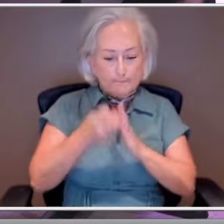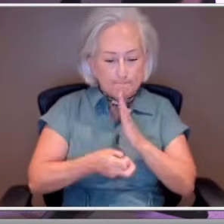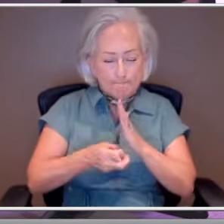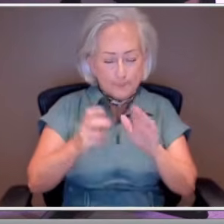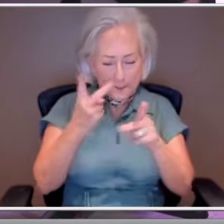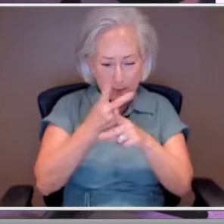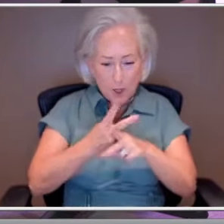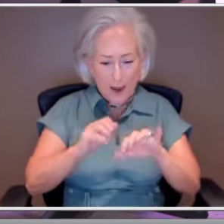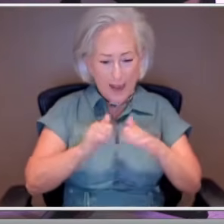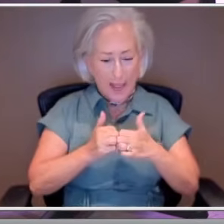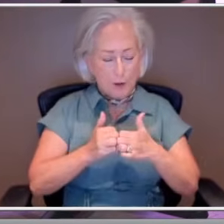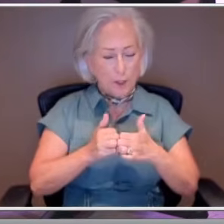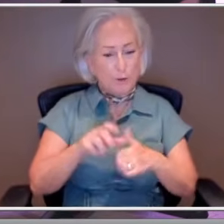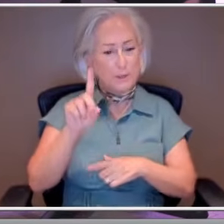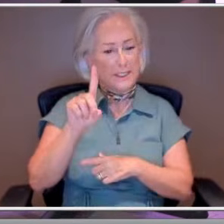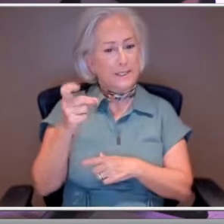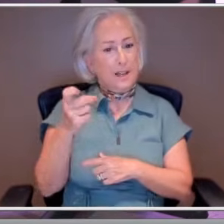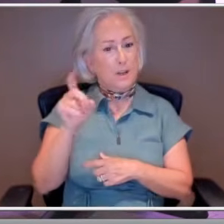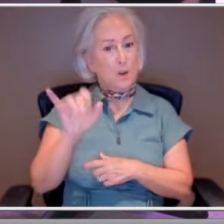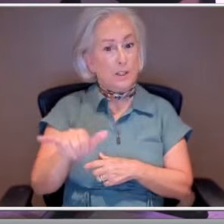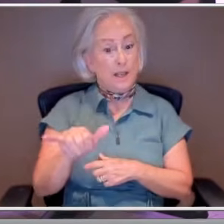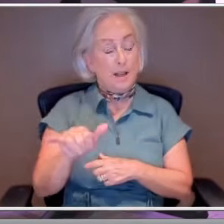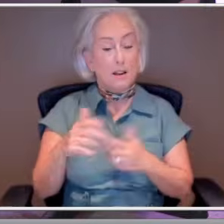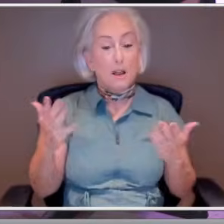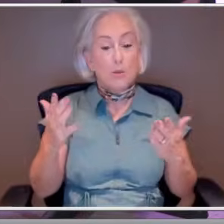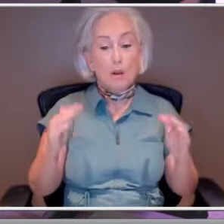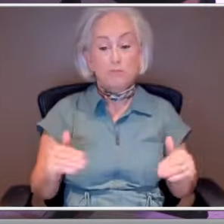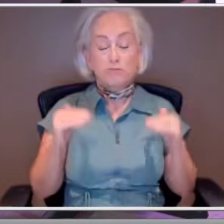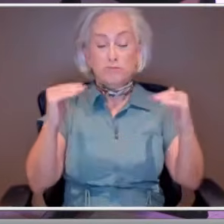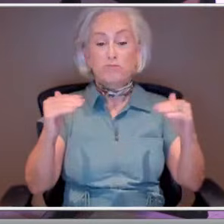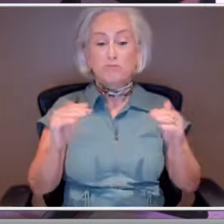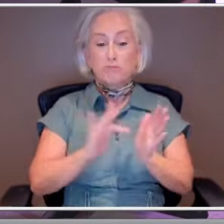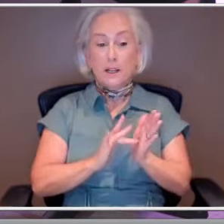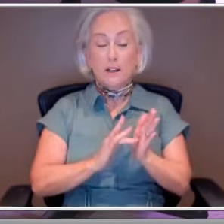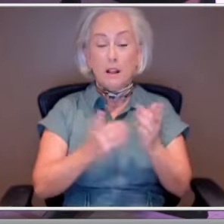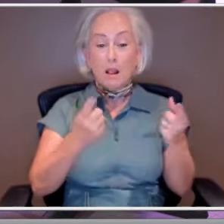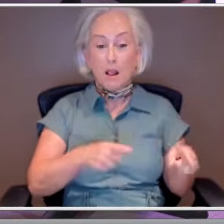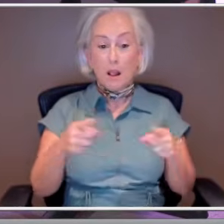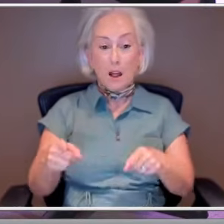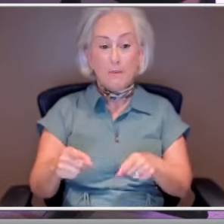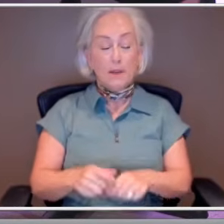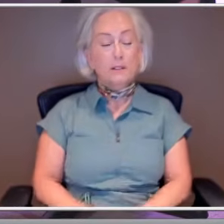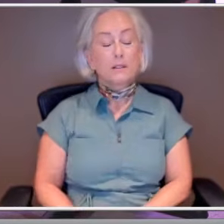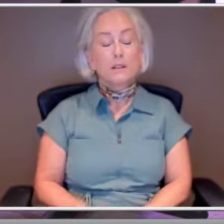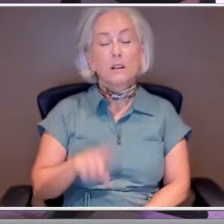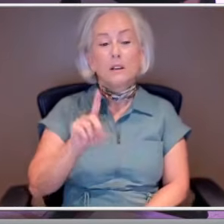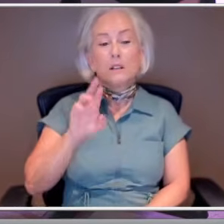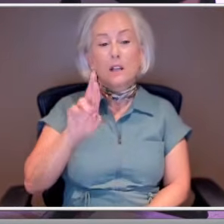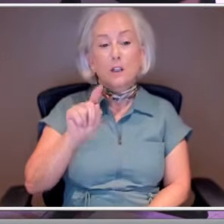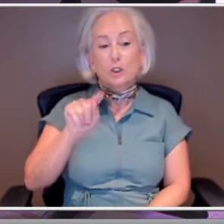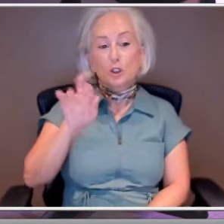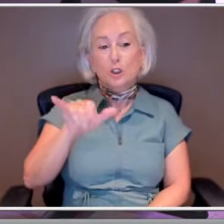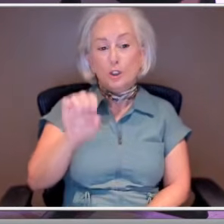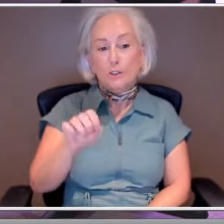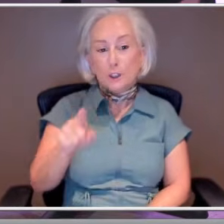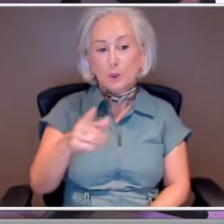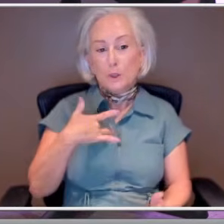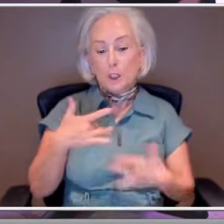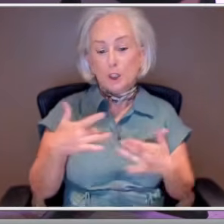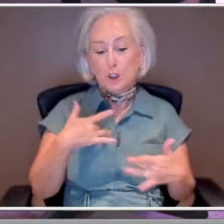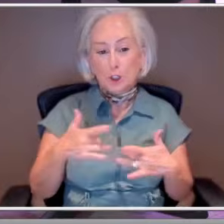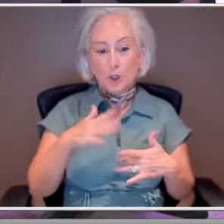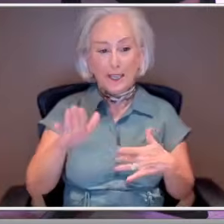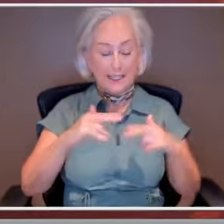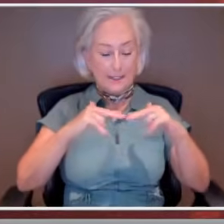different advancements we've made later on in the program. Dr. Surface, you were concerned that Keith's valve was leaking. How could you tell that was